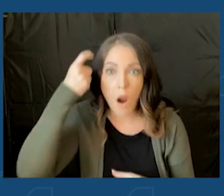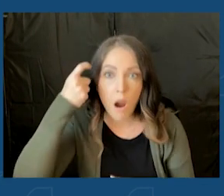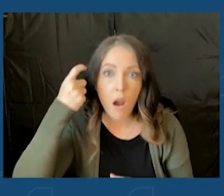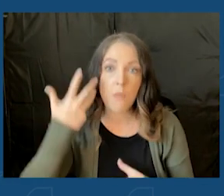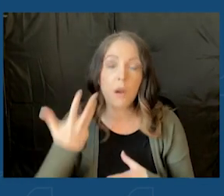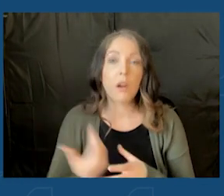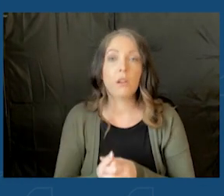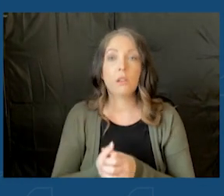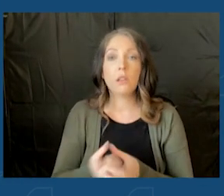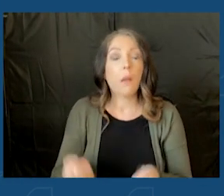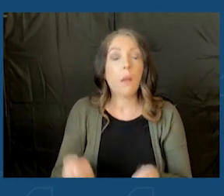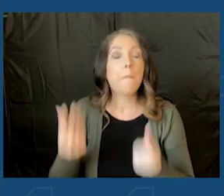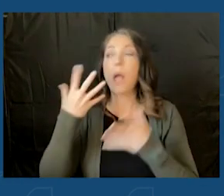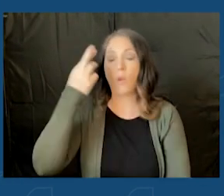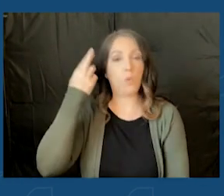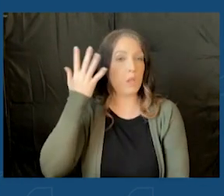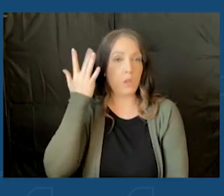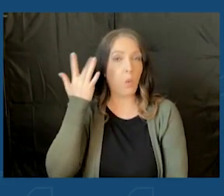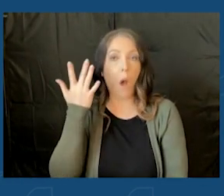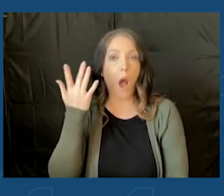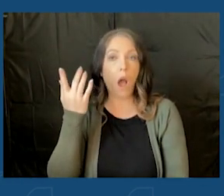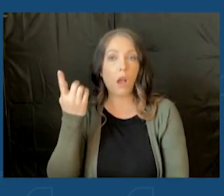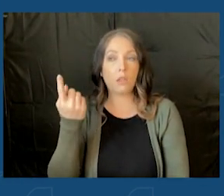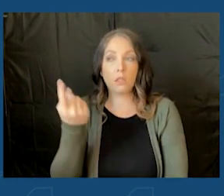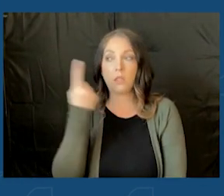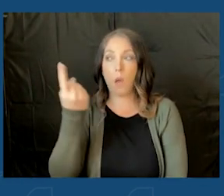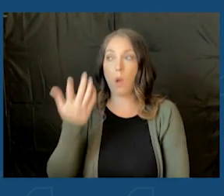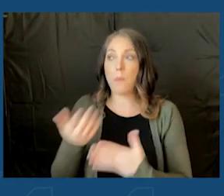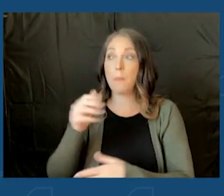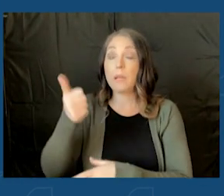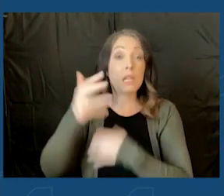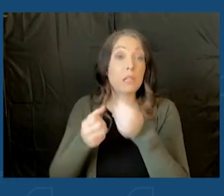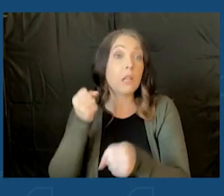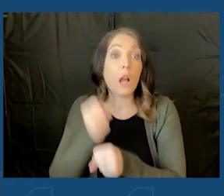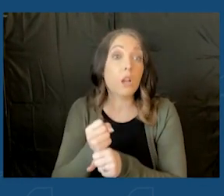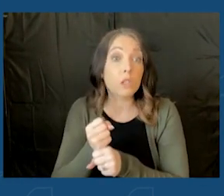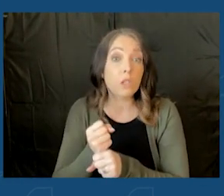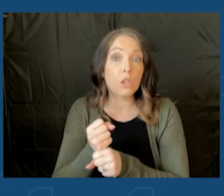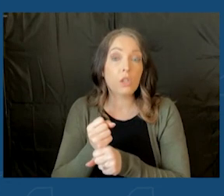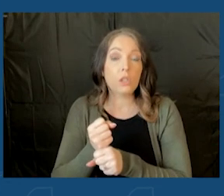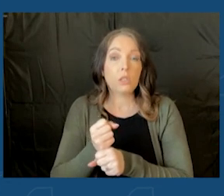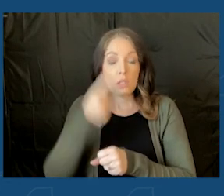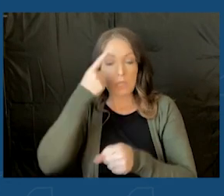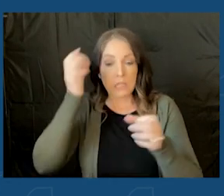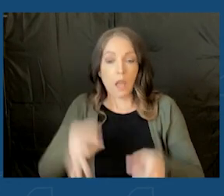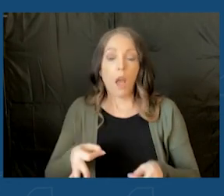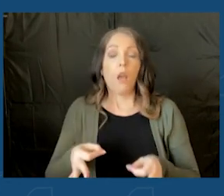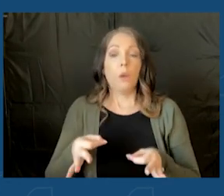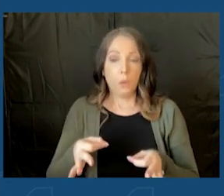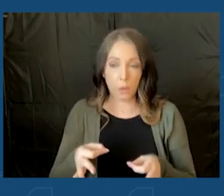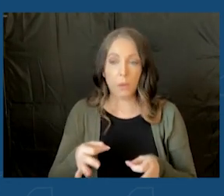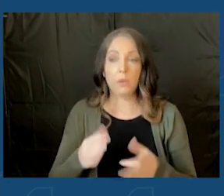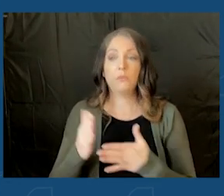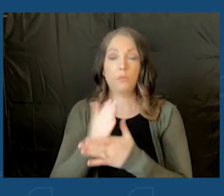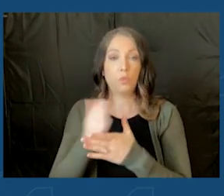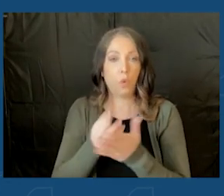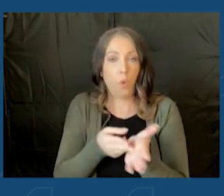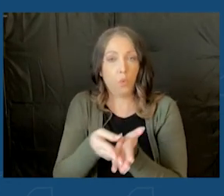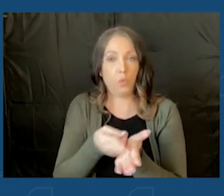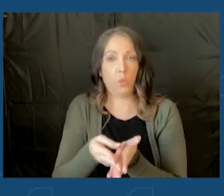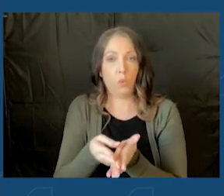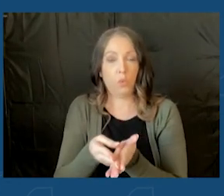someone years, literally decades, to come forward with the truth about what happened to them. And all of those reasons are